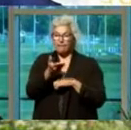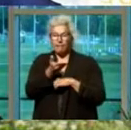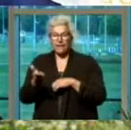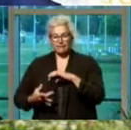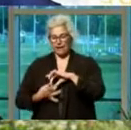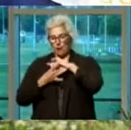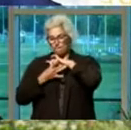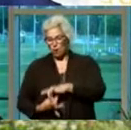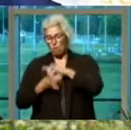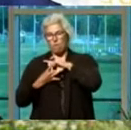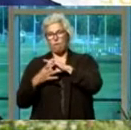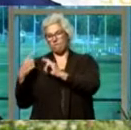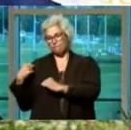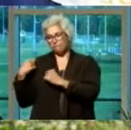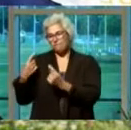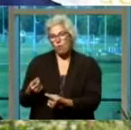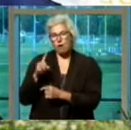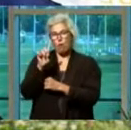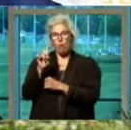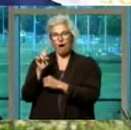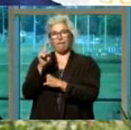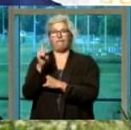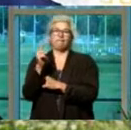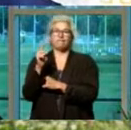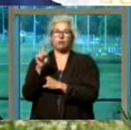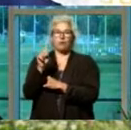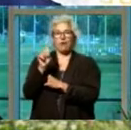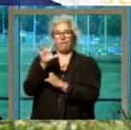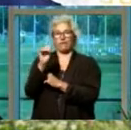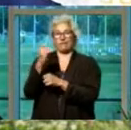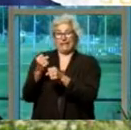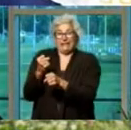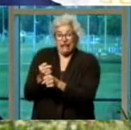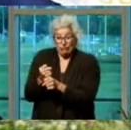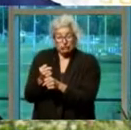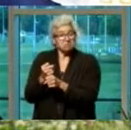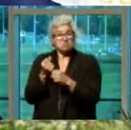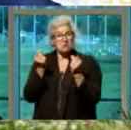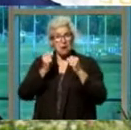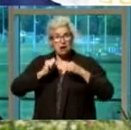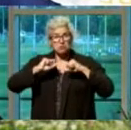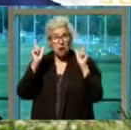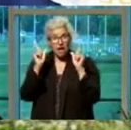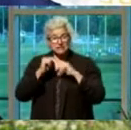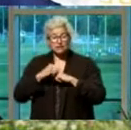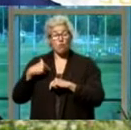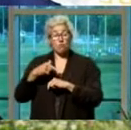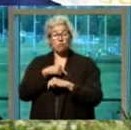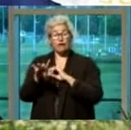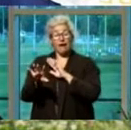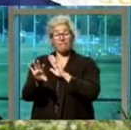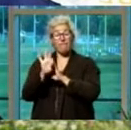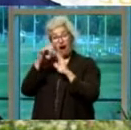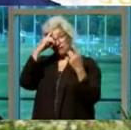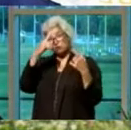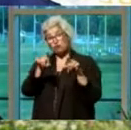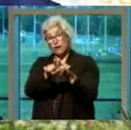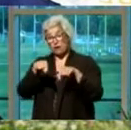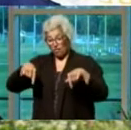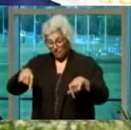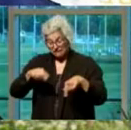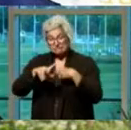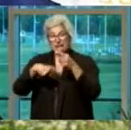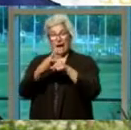1.5 centuries. And so it's not surprising that we find common ground around this event. It's perhaps